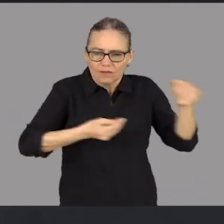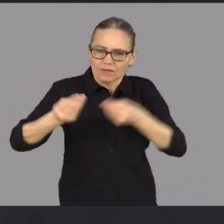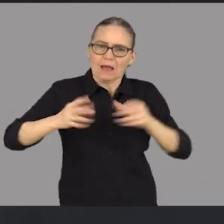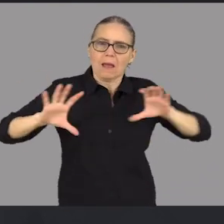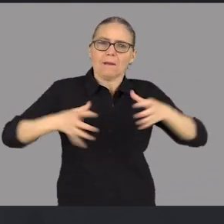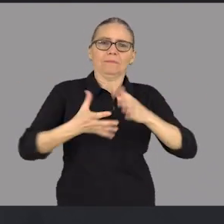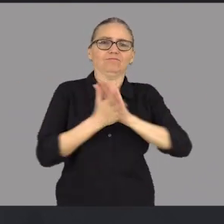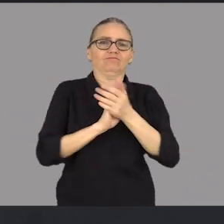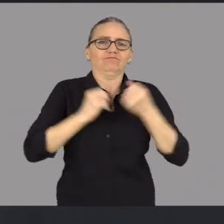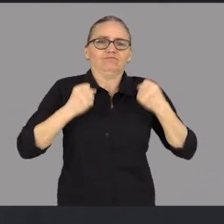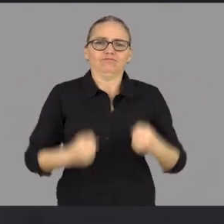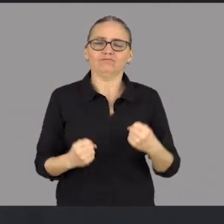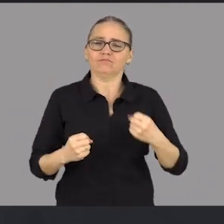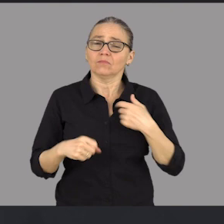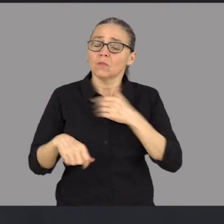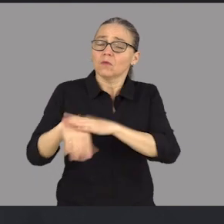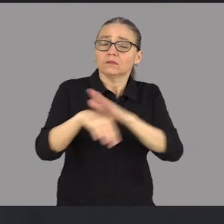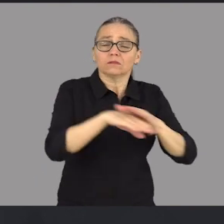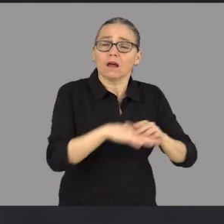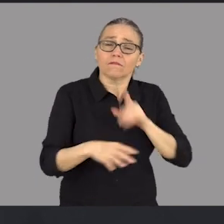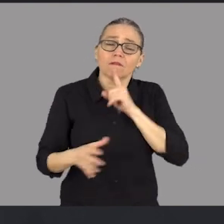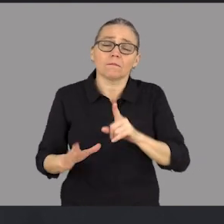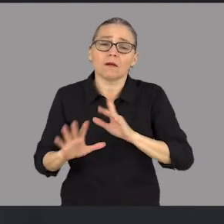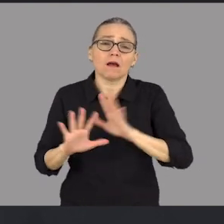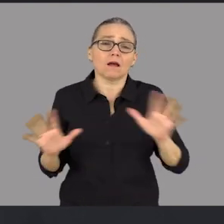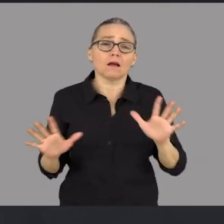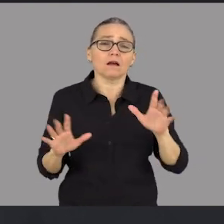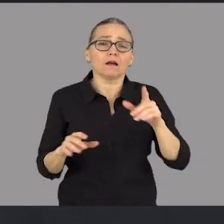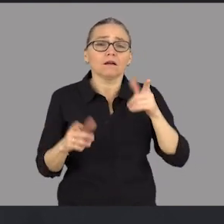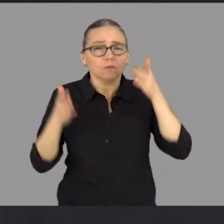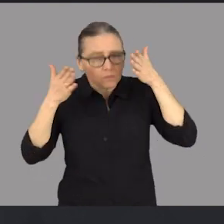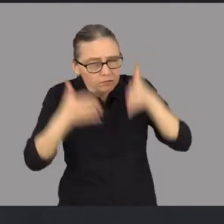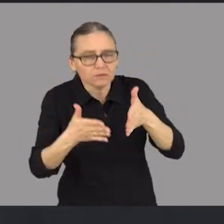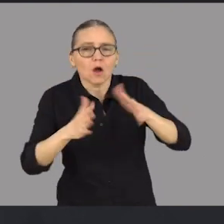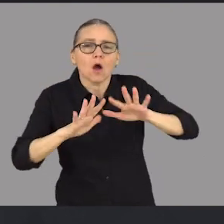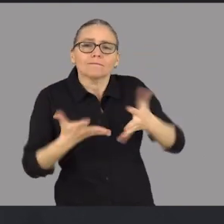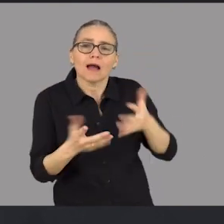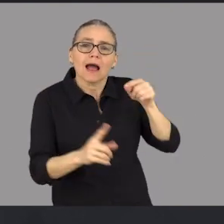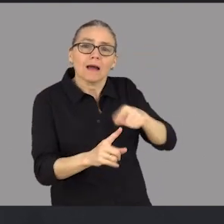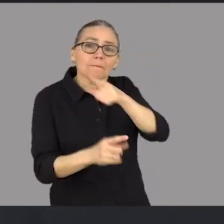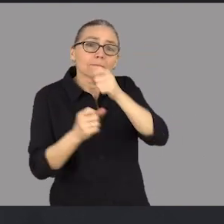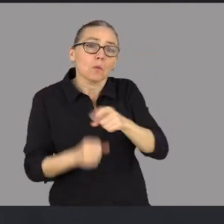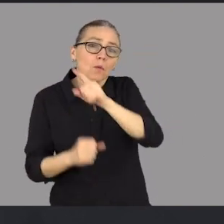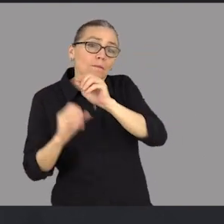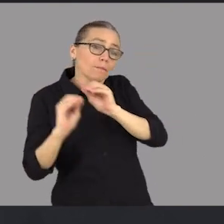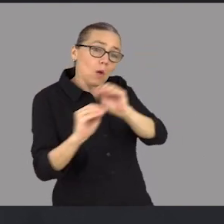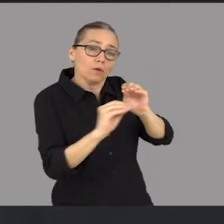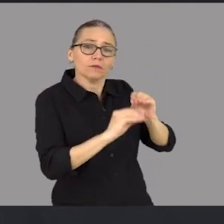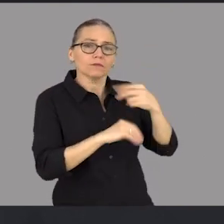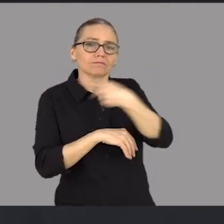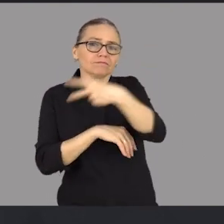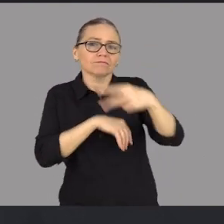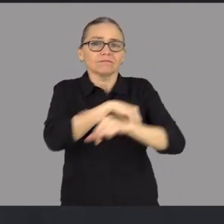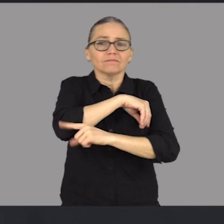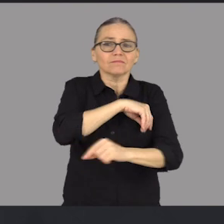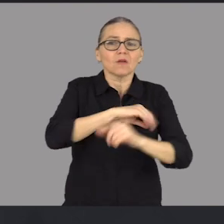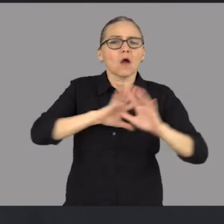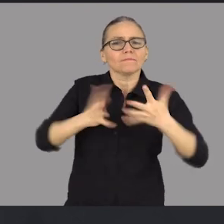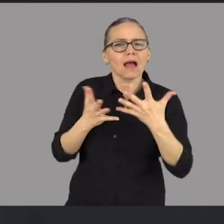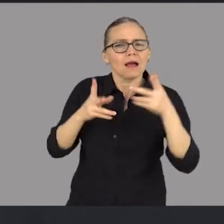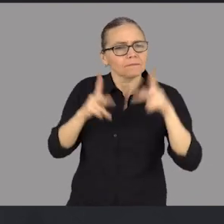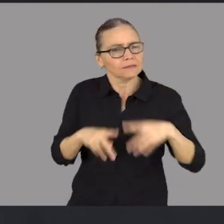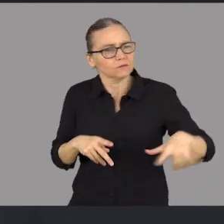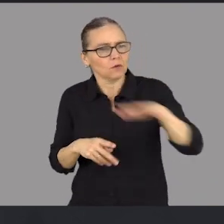bring and how they make the team stronger. I really recommend focusing on how you can show your